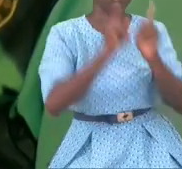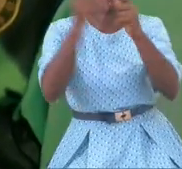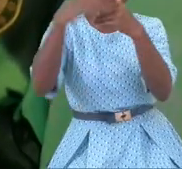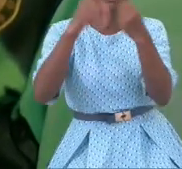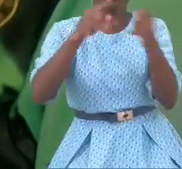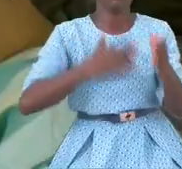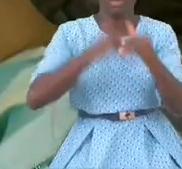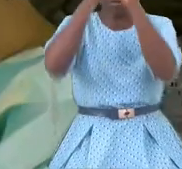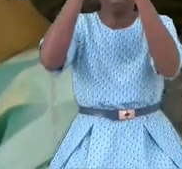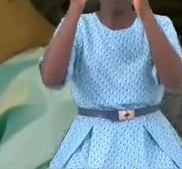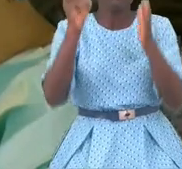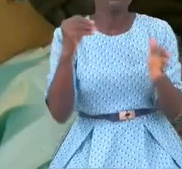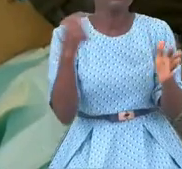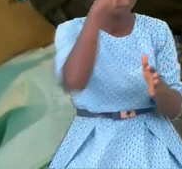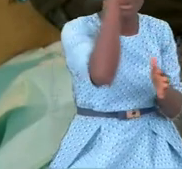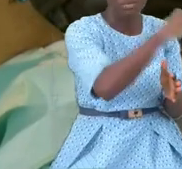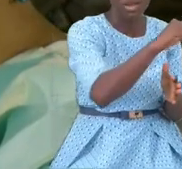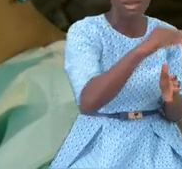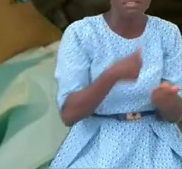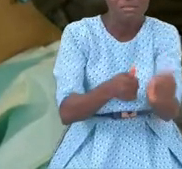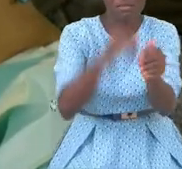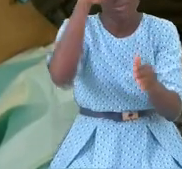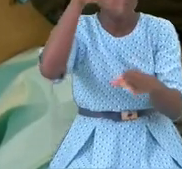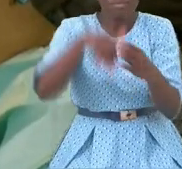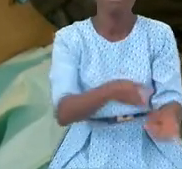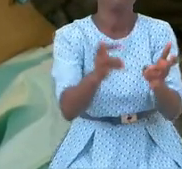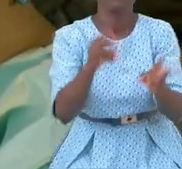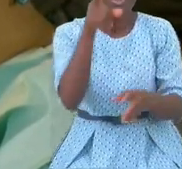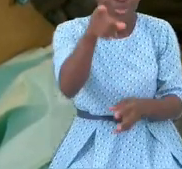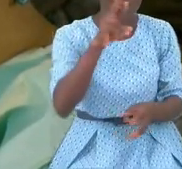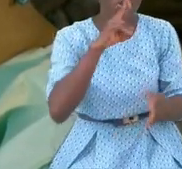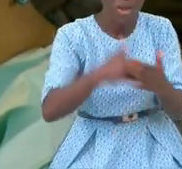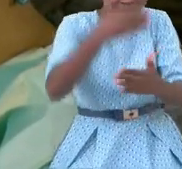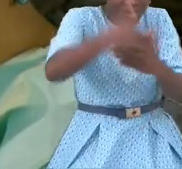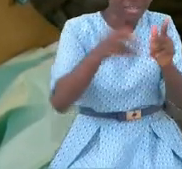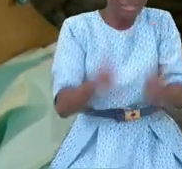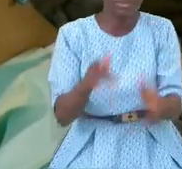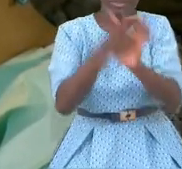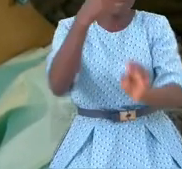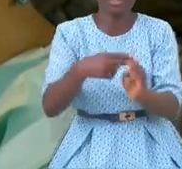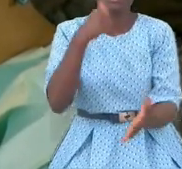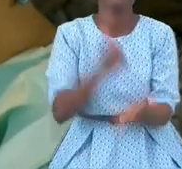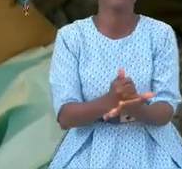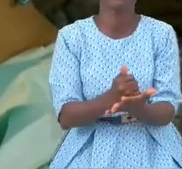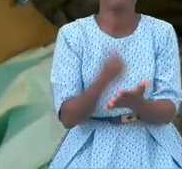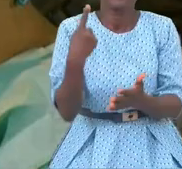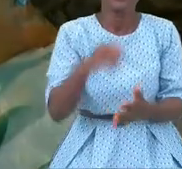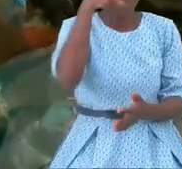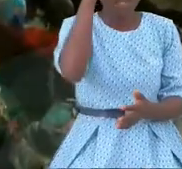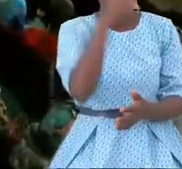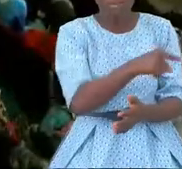next. The man received his sight. Maybe you are not